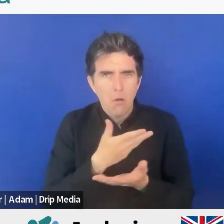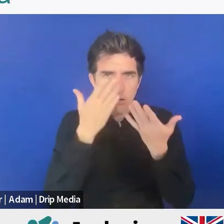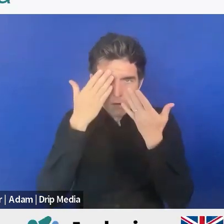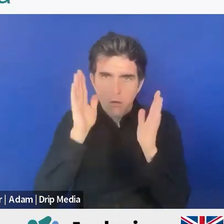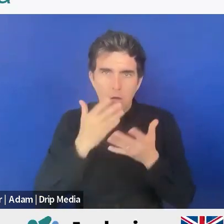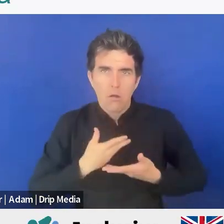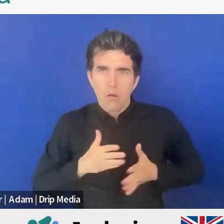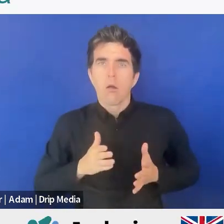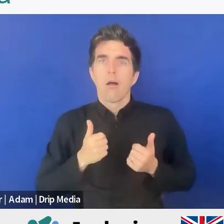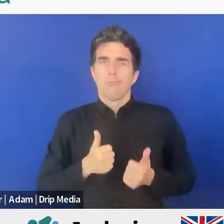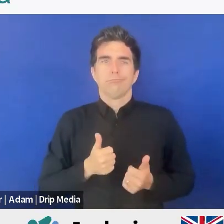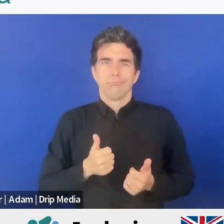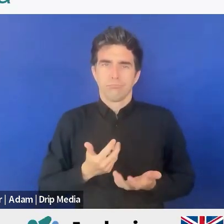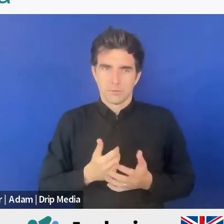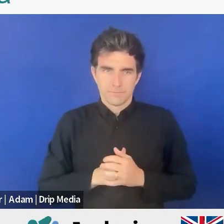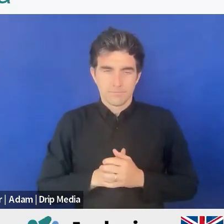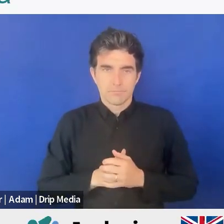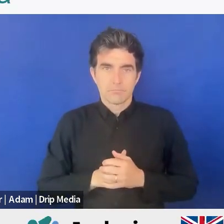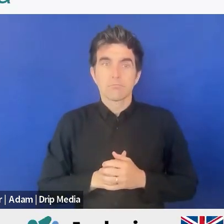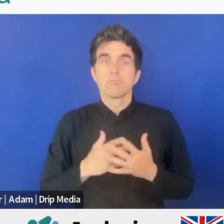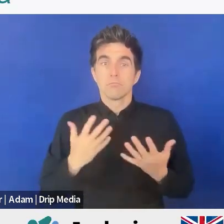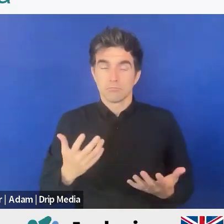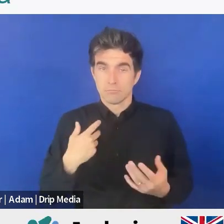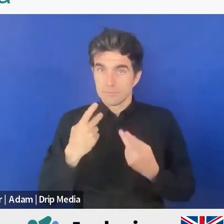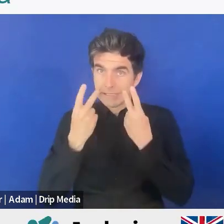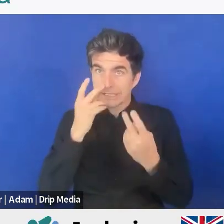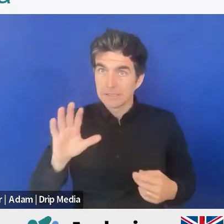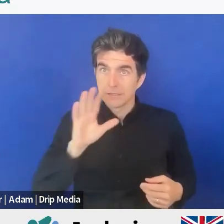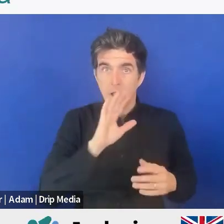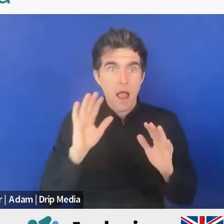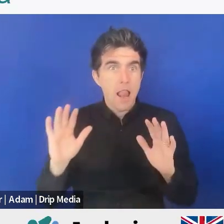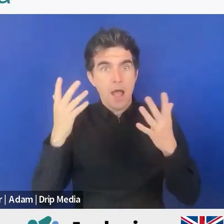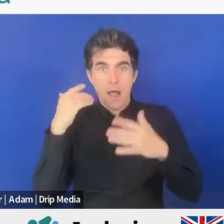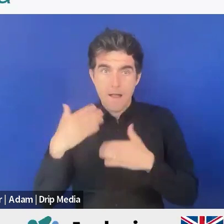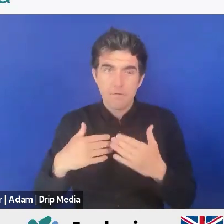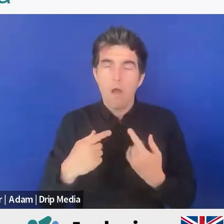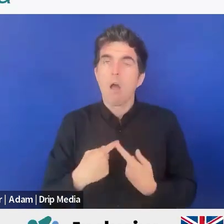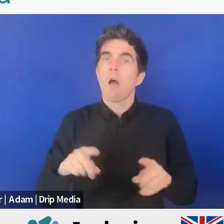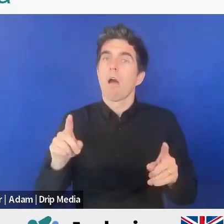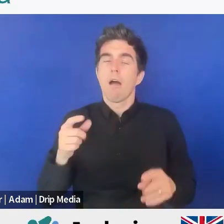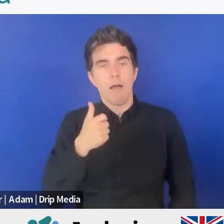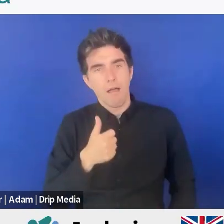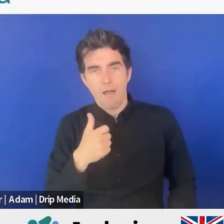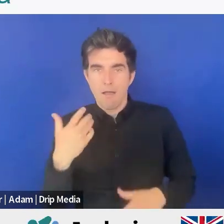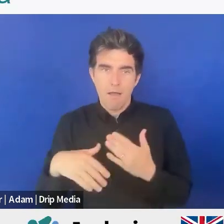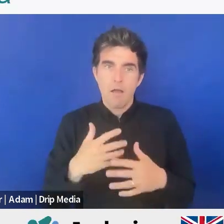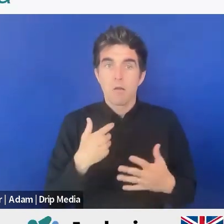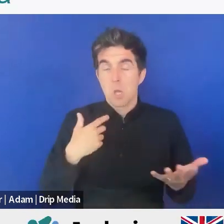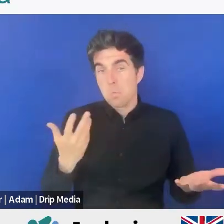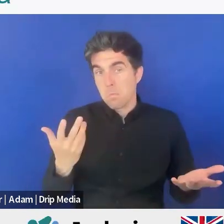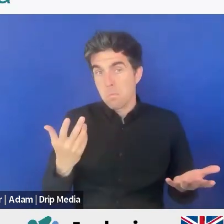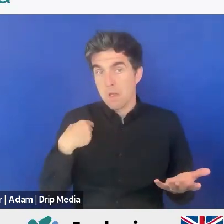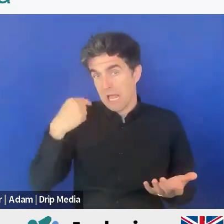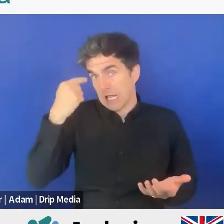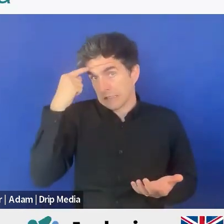future. In this way, I say that it's the transformation begins here. Thank you. Thank you, Pramila